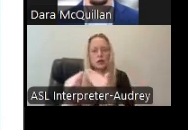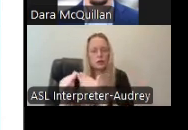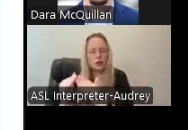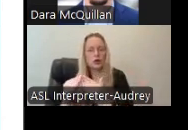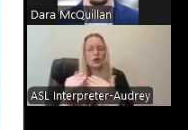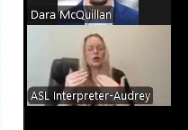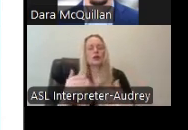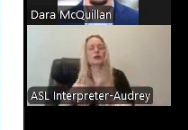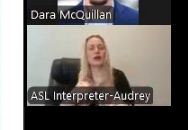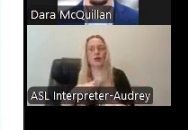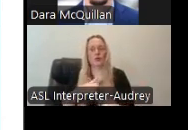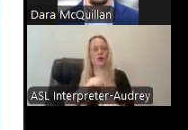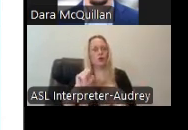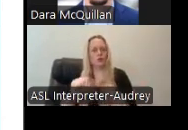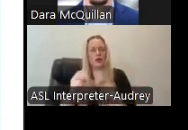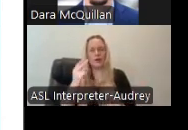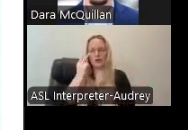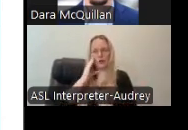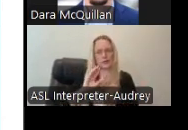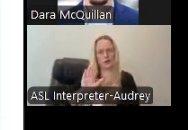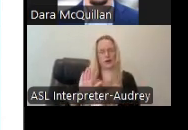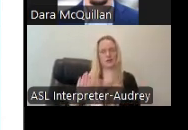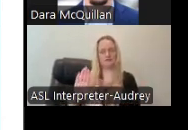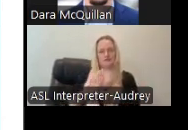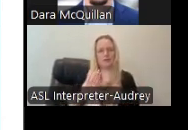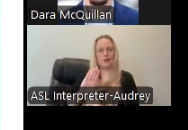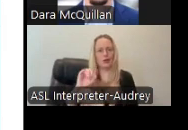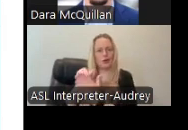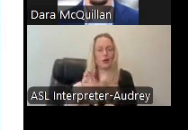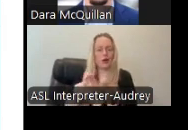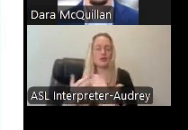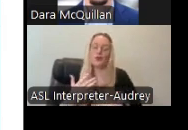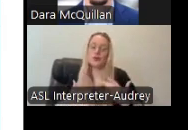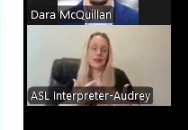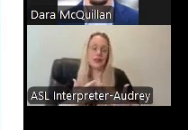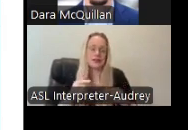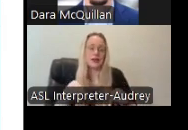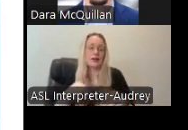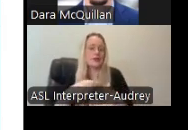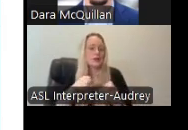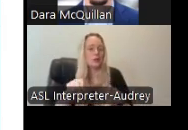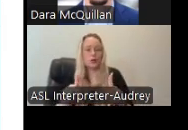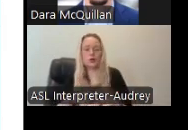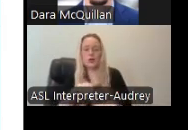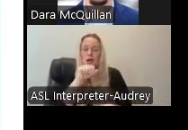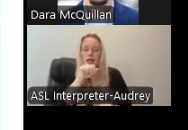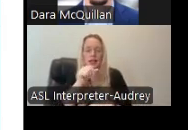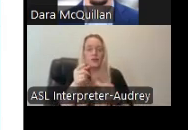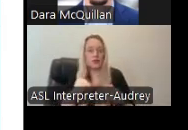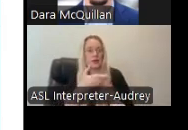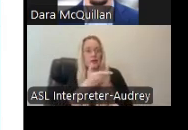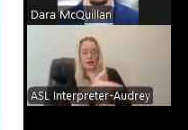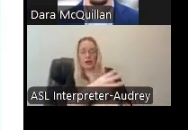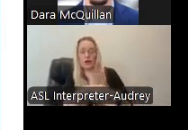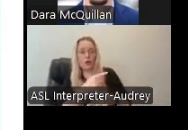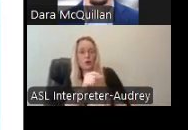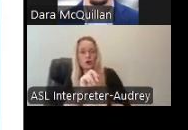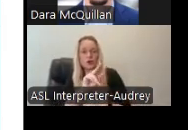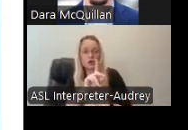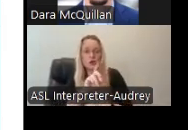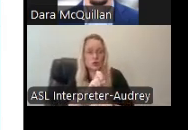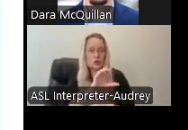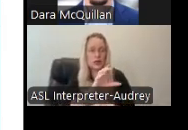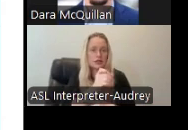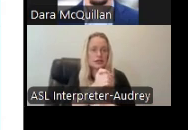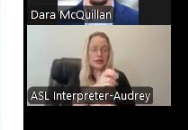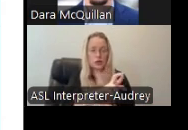that art. It's pretty exciting. So I definitely love what's happening down at the World Trade Center, and would